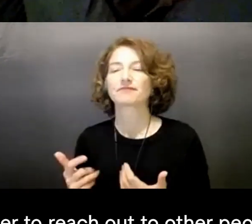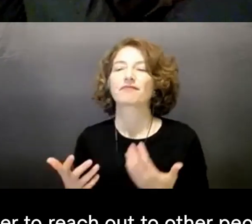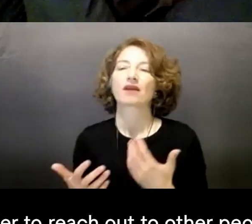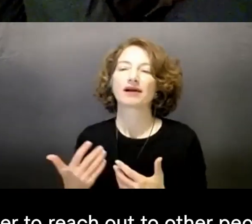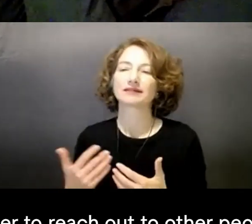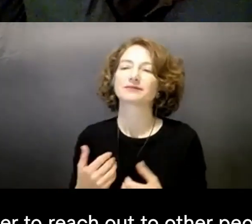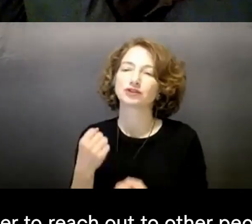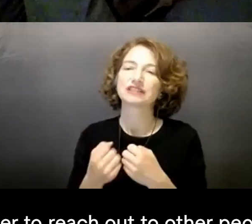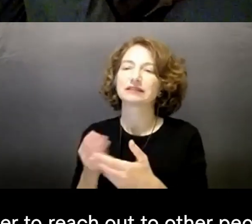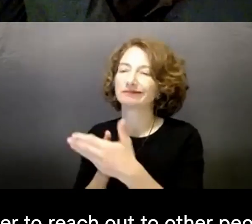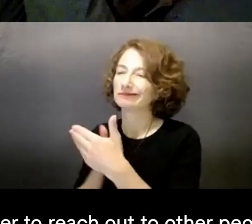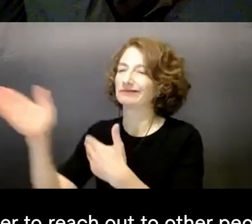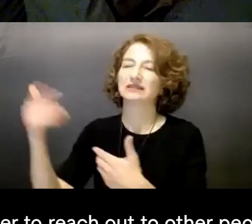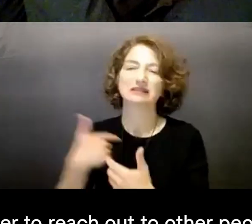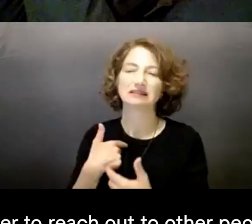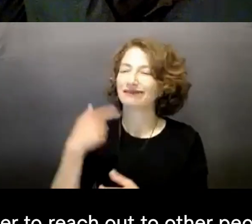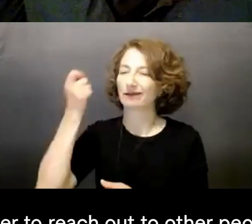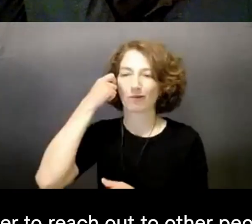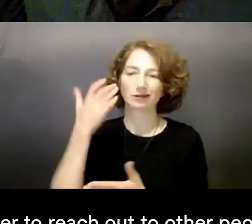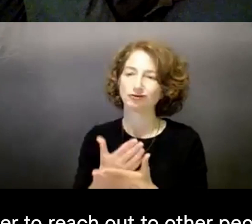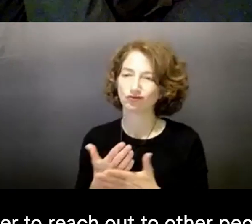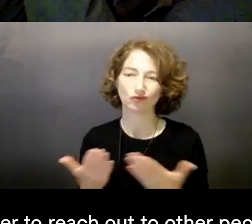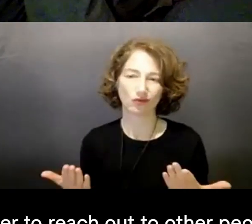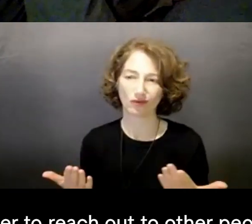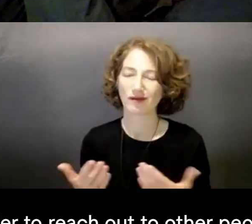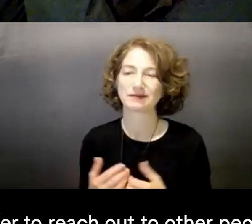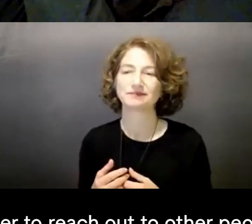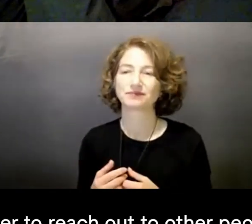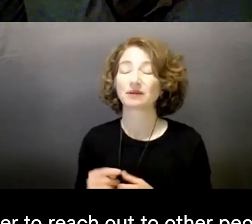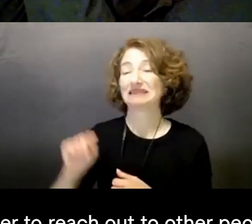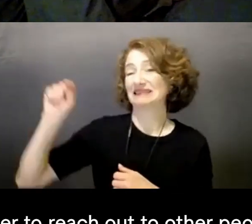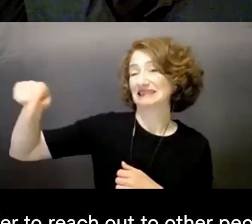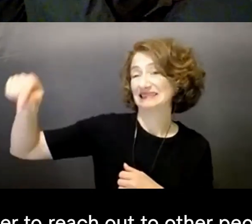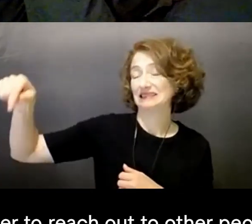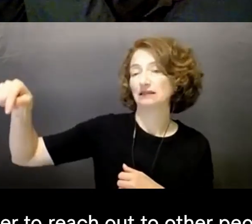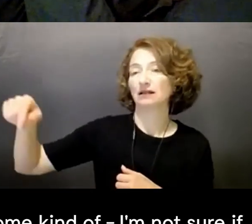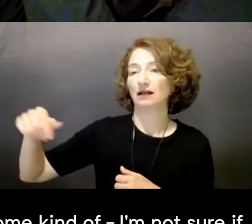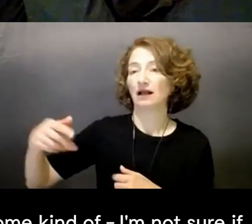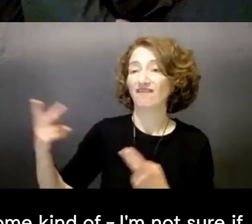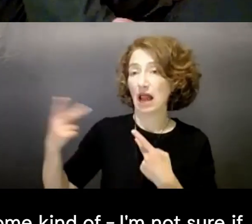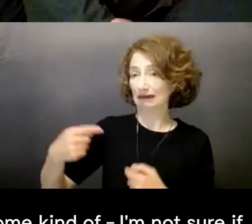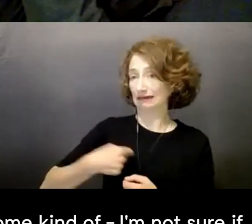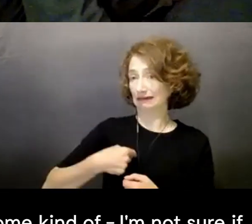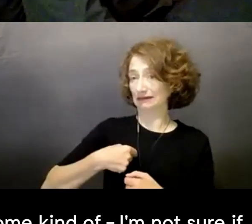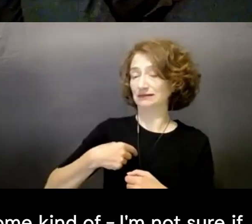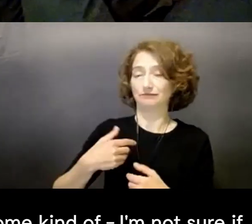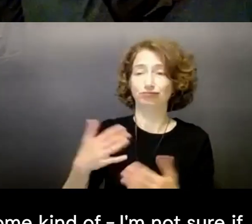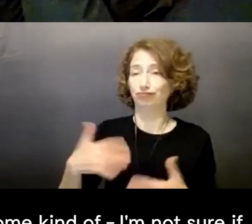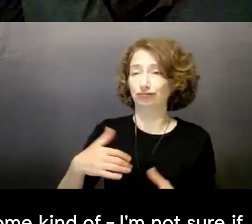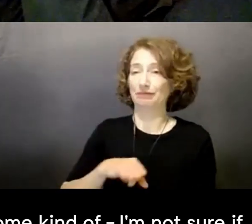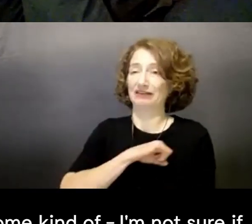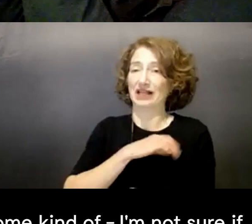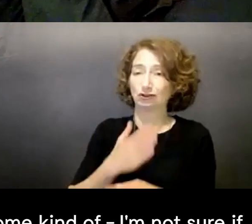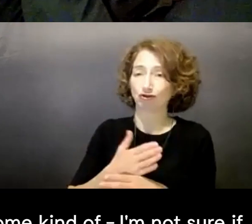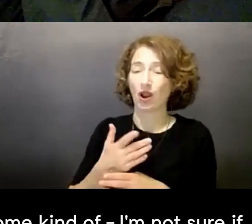who are still very much more confronted with those gatekeepers. But maybe that